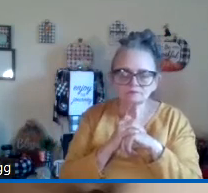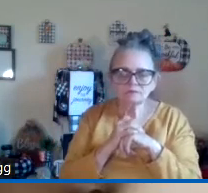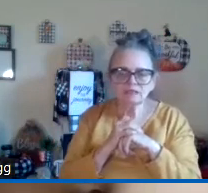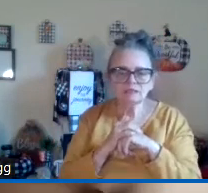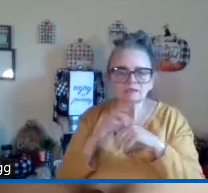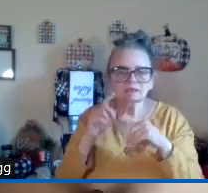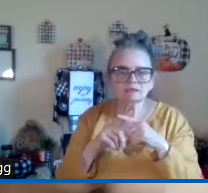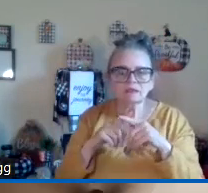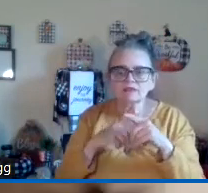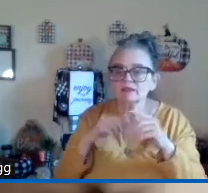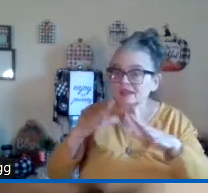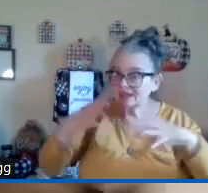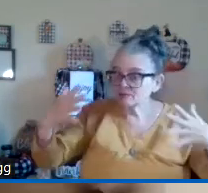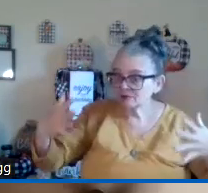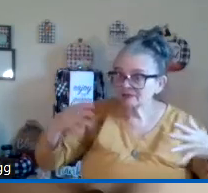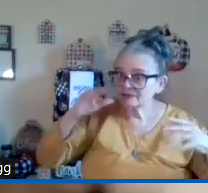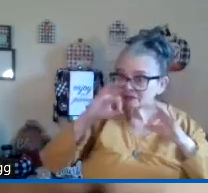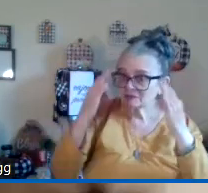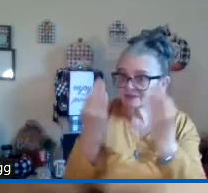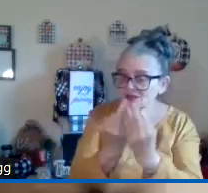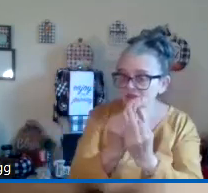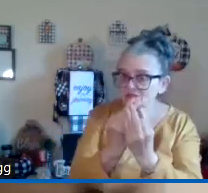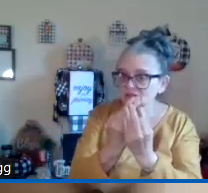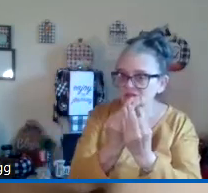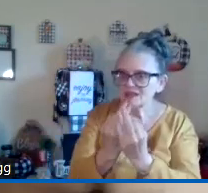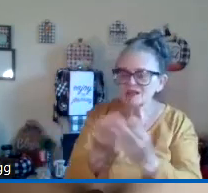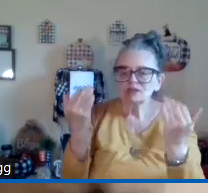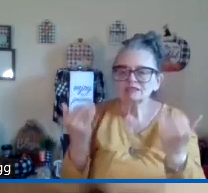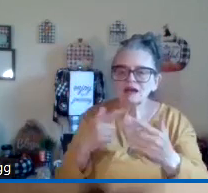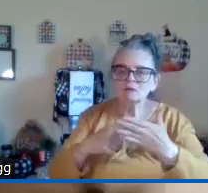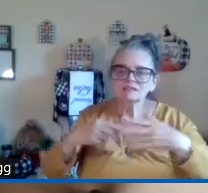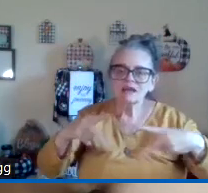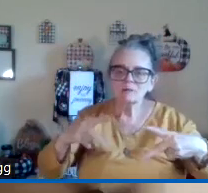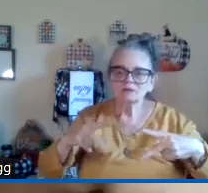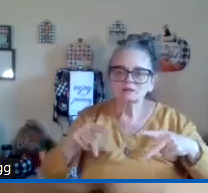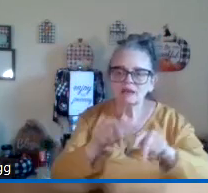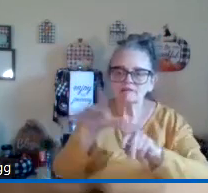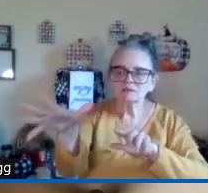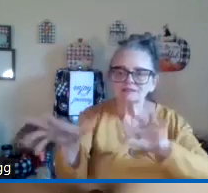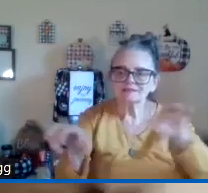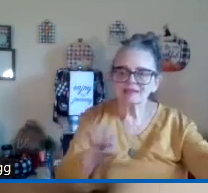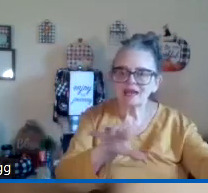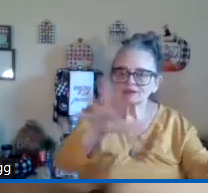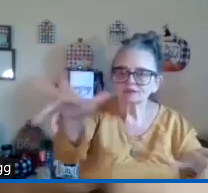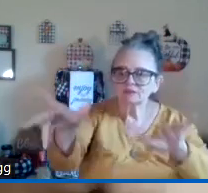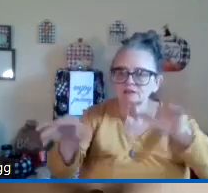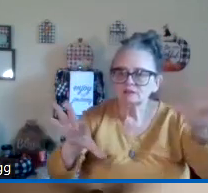king, people will eventually find a way to overtake it.